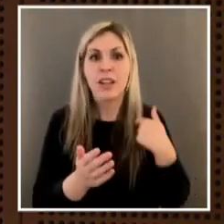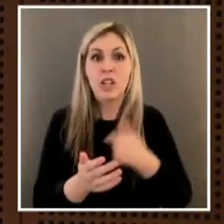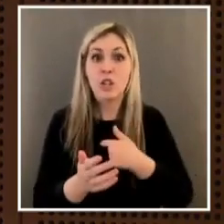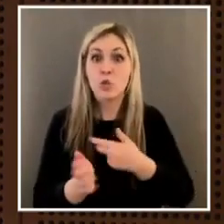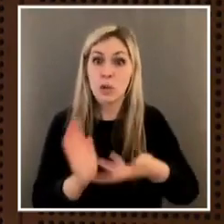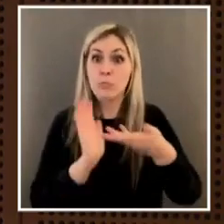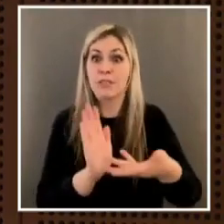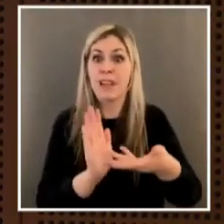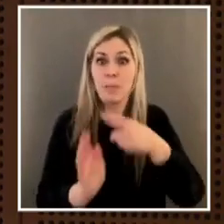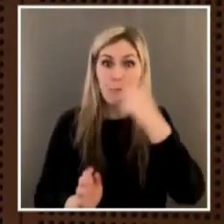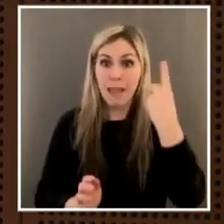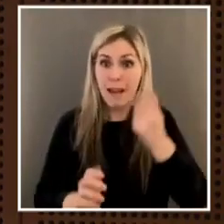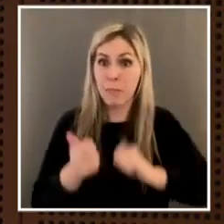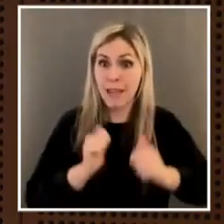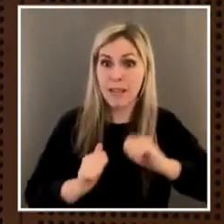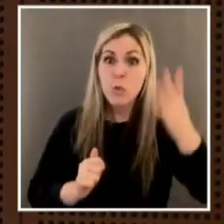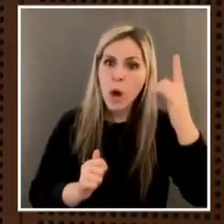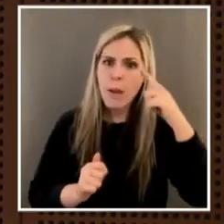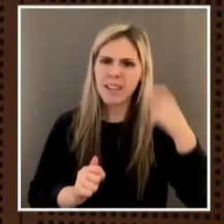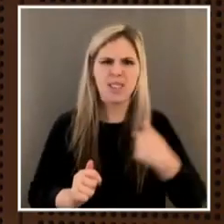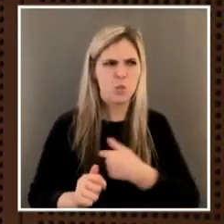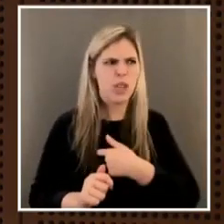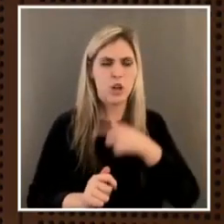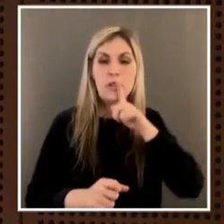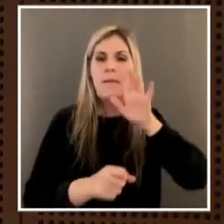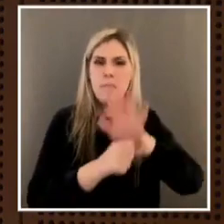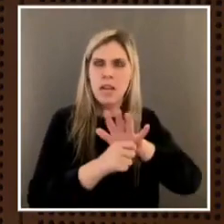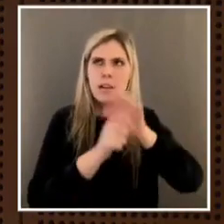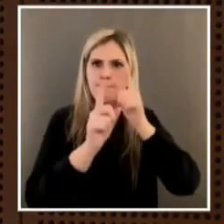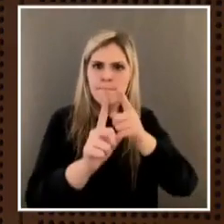we're committed to the idea that of an